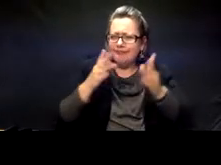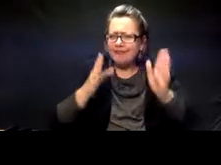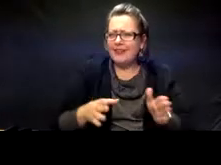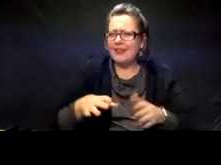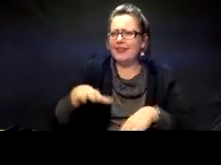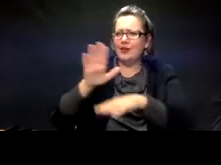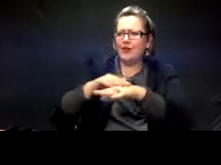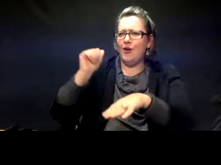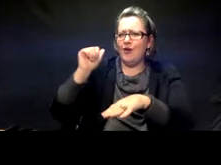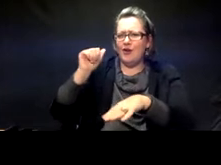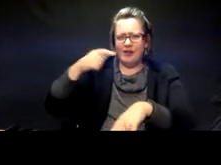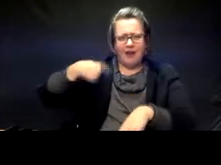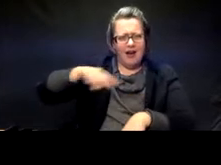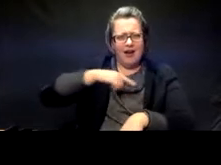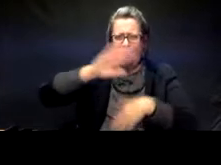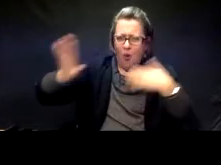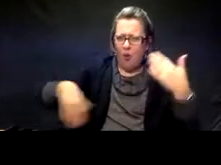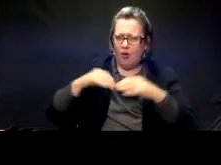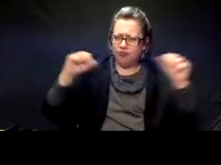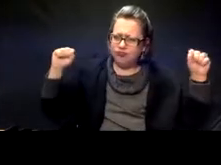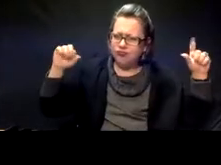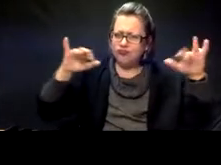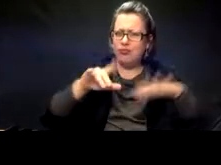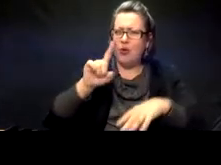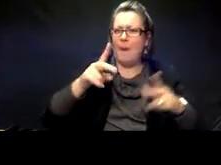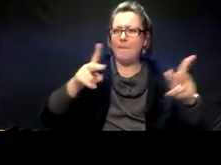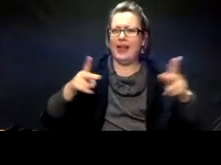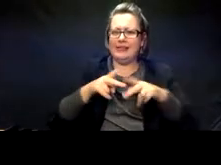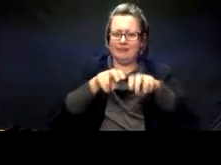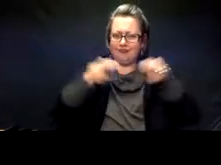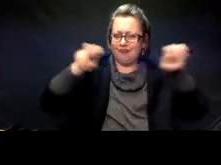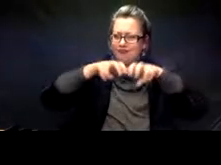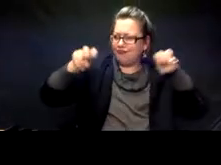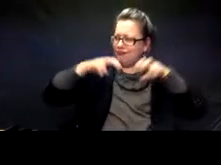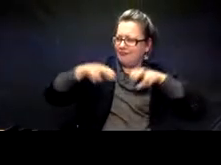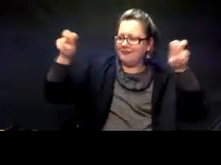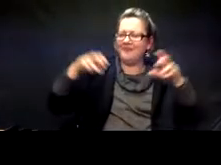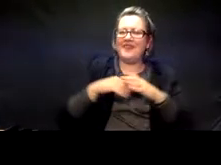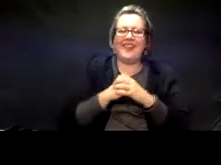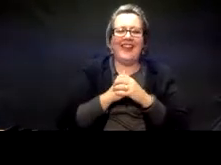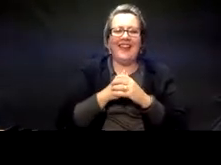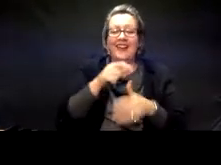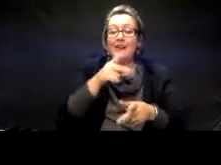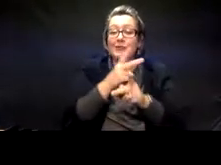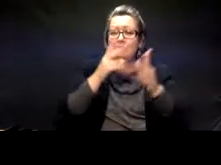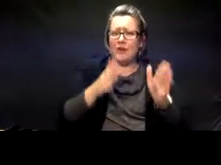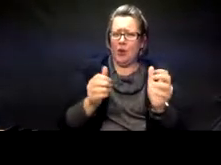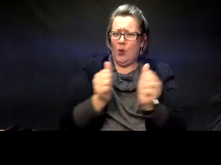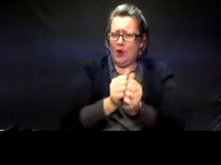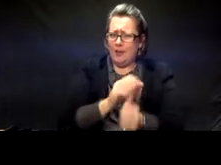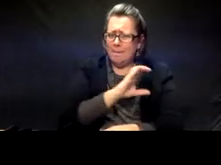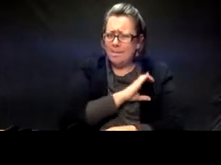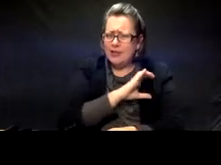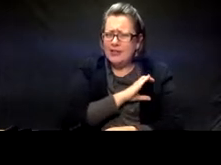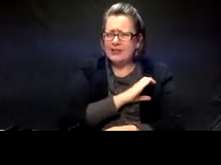So all of a sudden the supervisor calls us, all of us, to go to one place, and so we're all sitting in